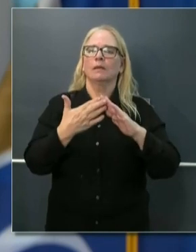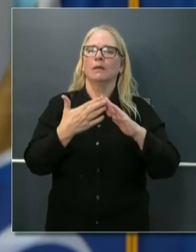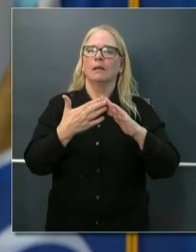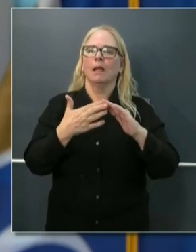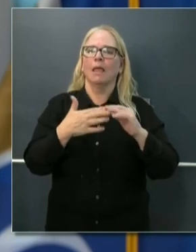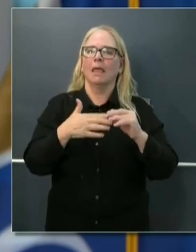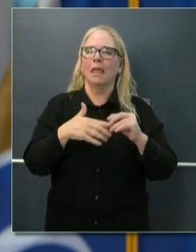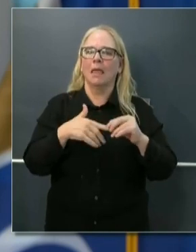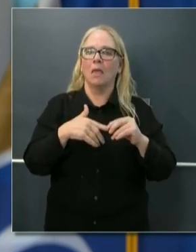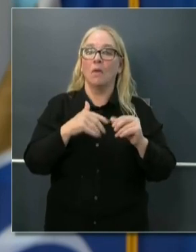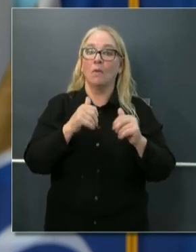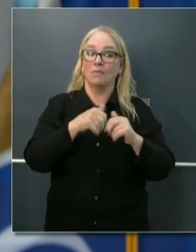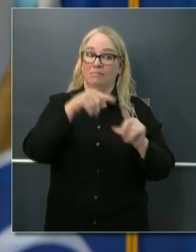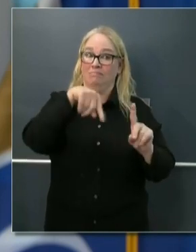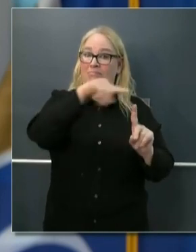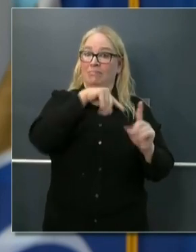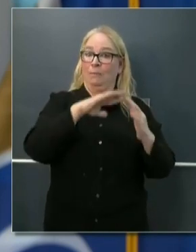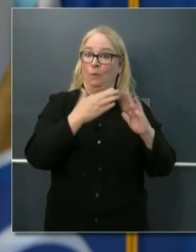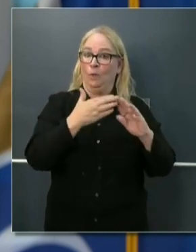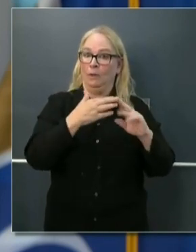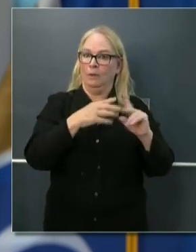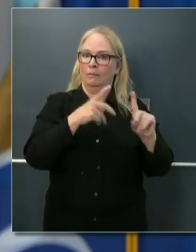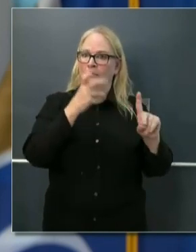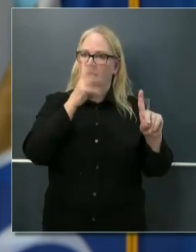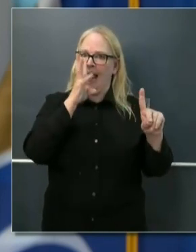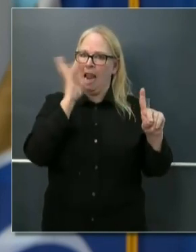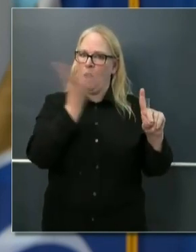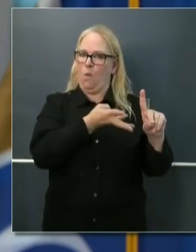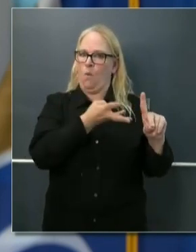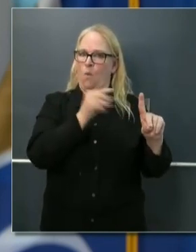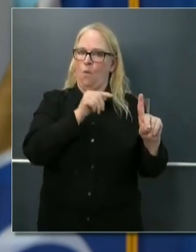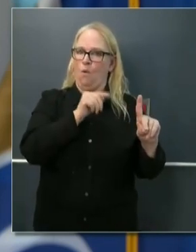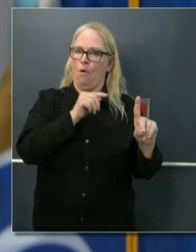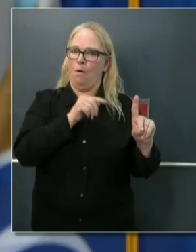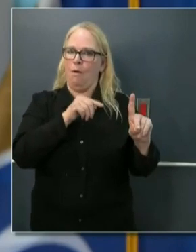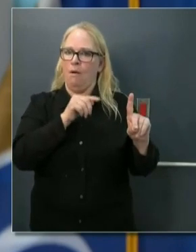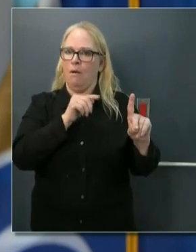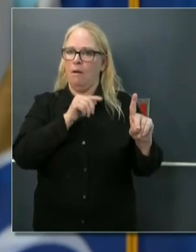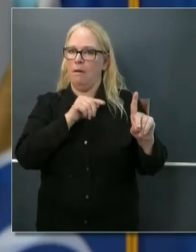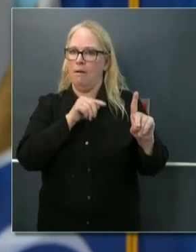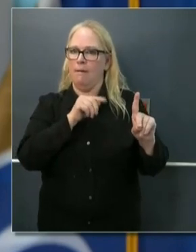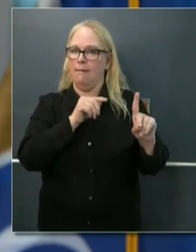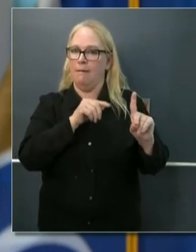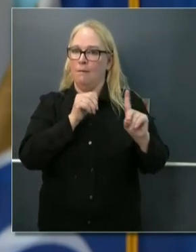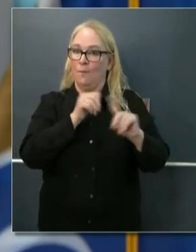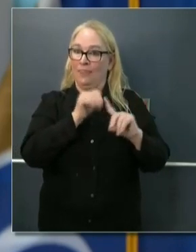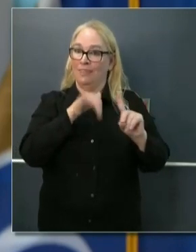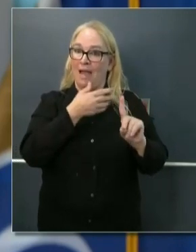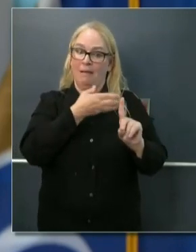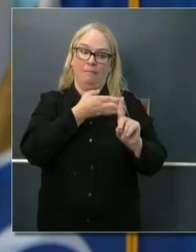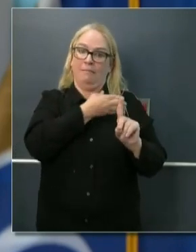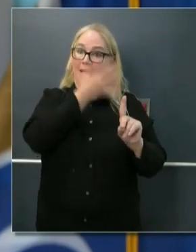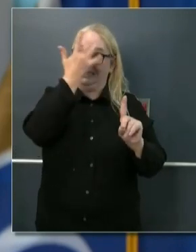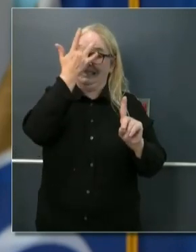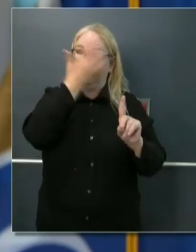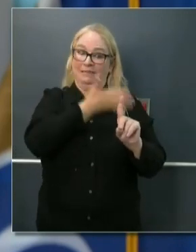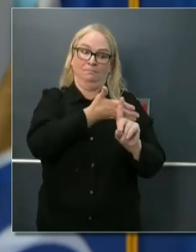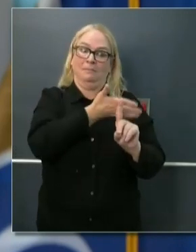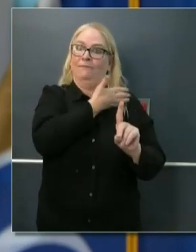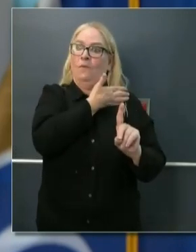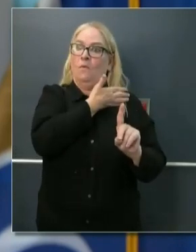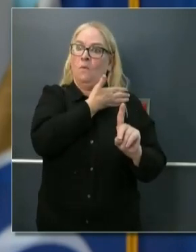that the community is being ignored. And as to go with that, before the pandemic struck, a